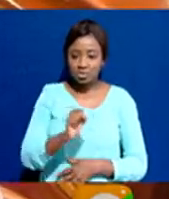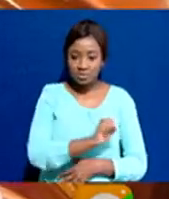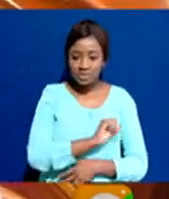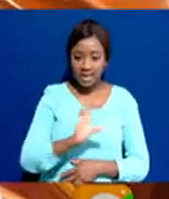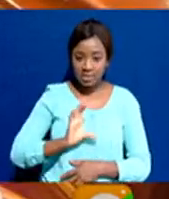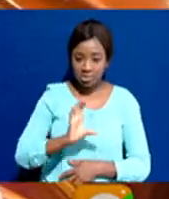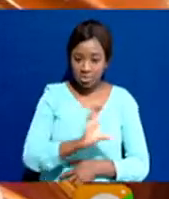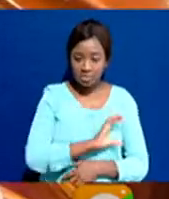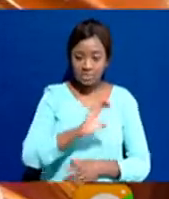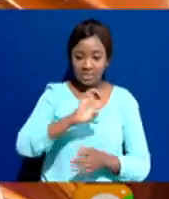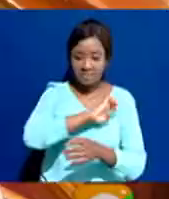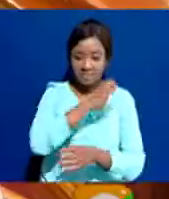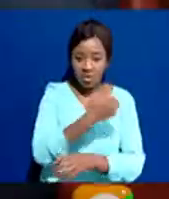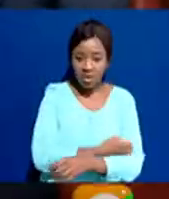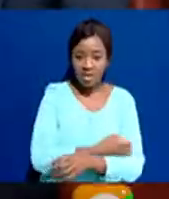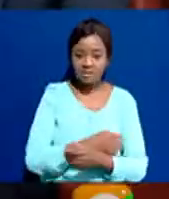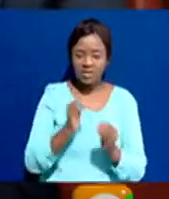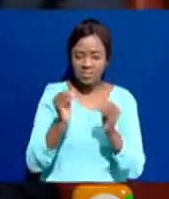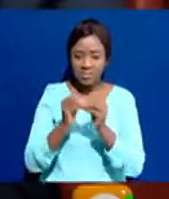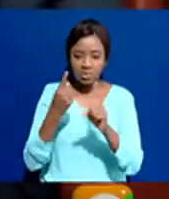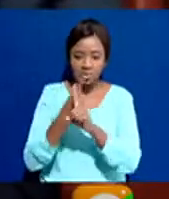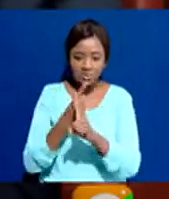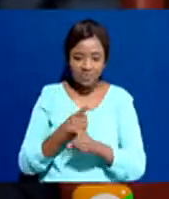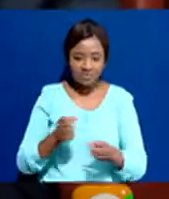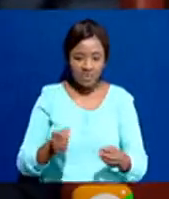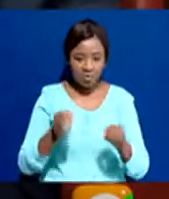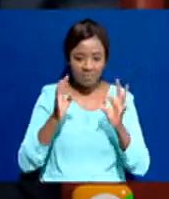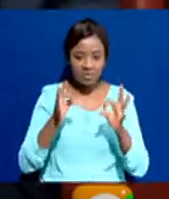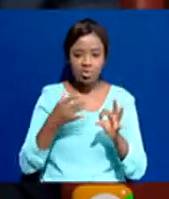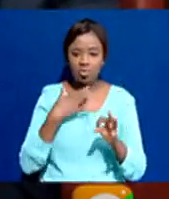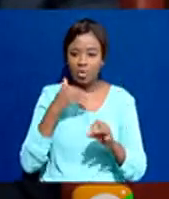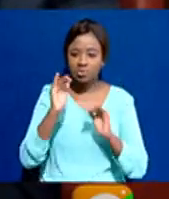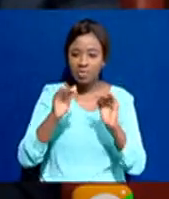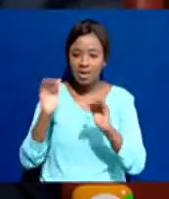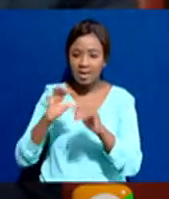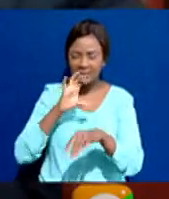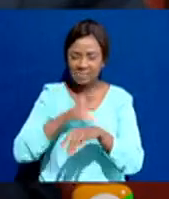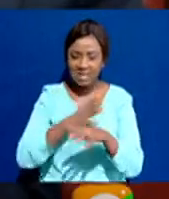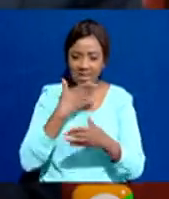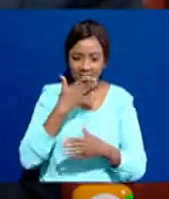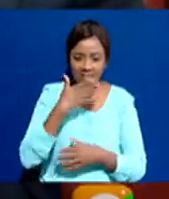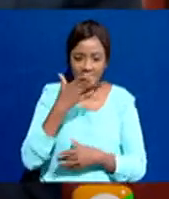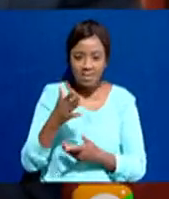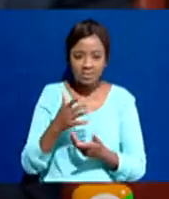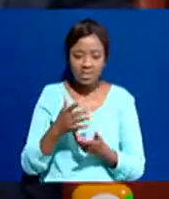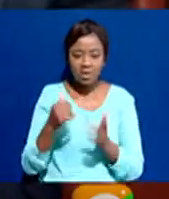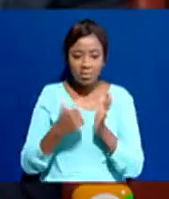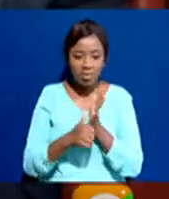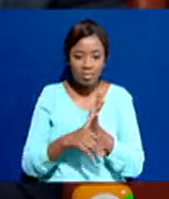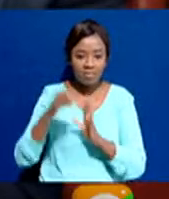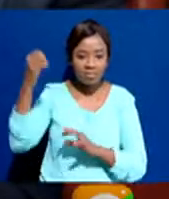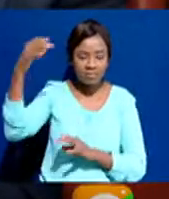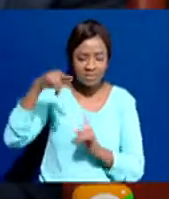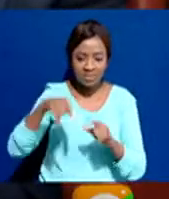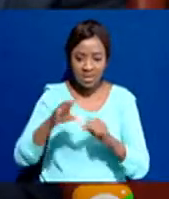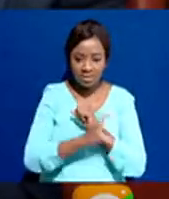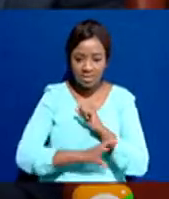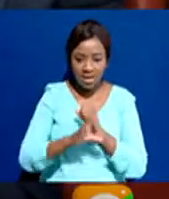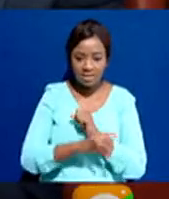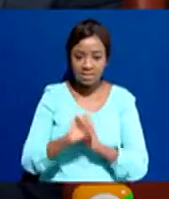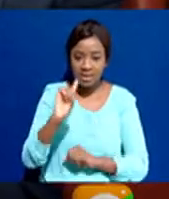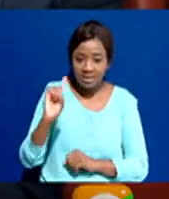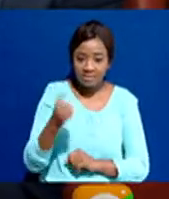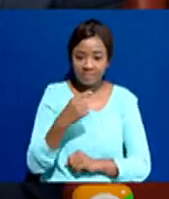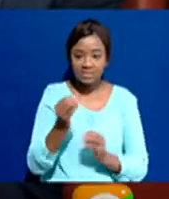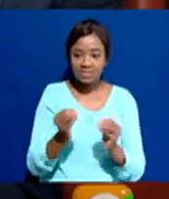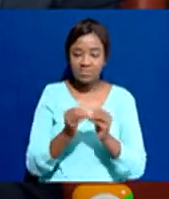of private power generating companies to seek answers on the skyrocketing cost of electricity in the country. First to appear